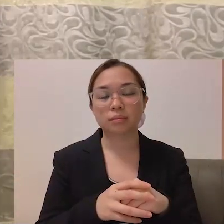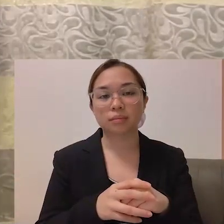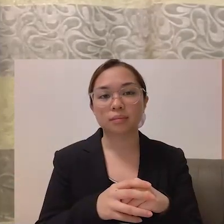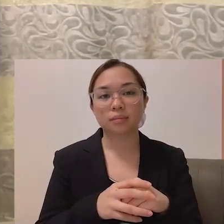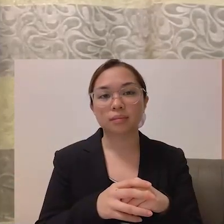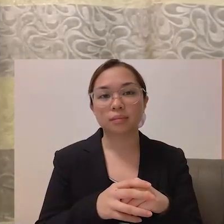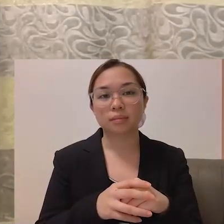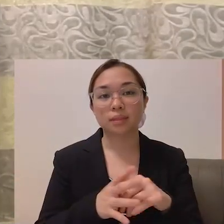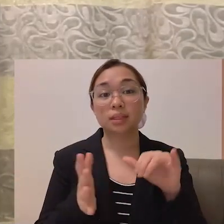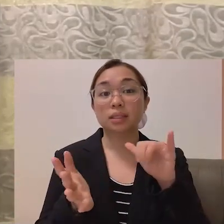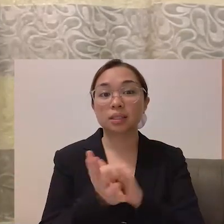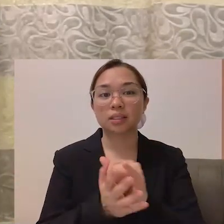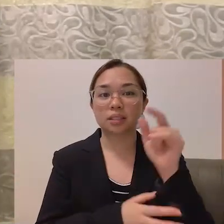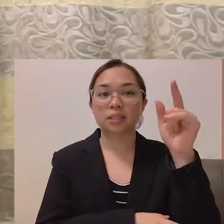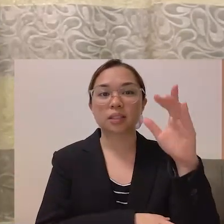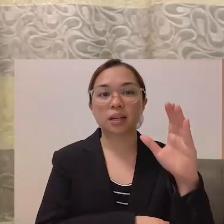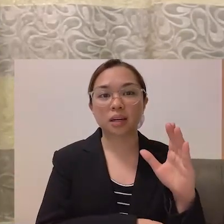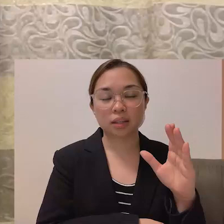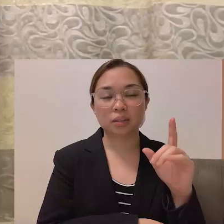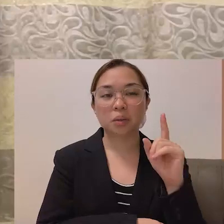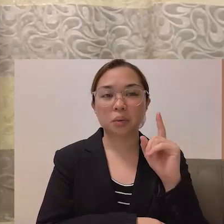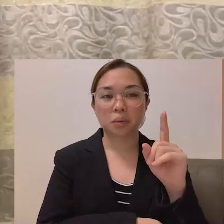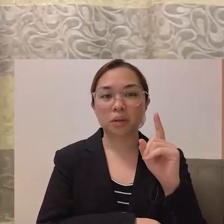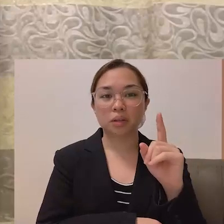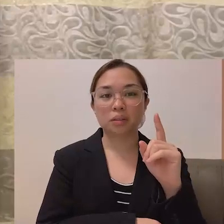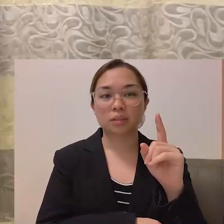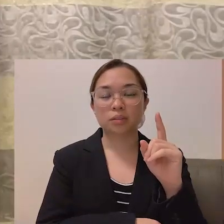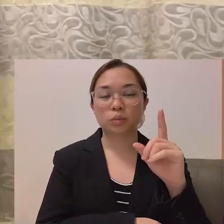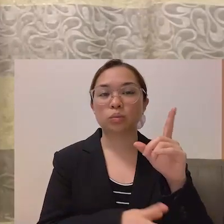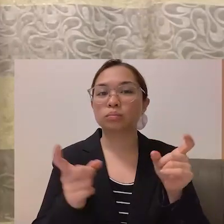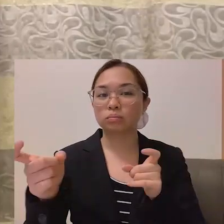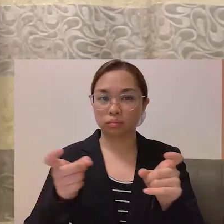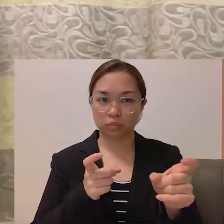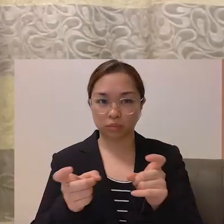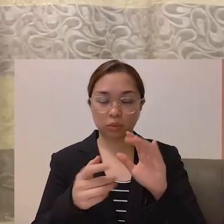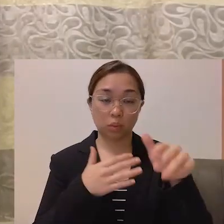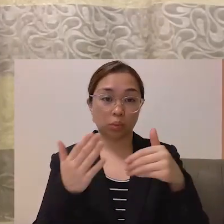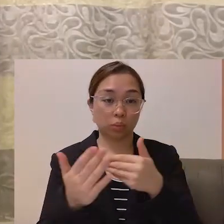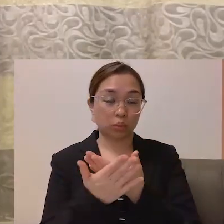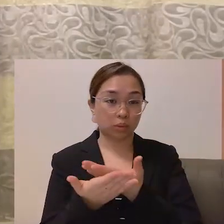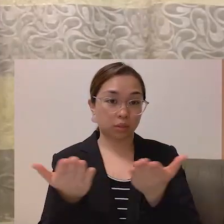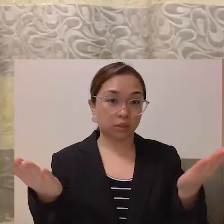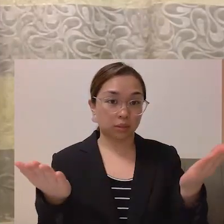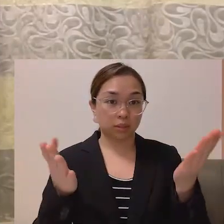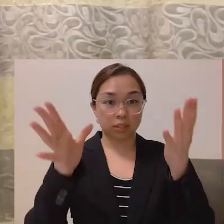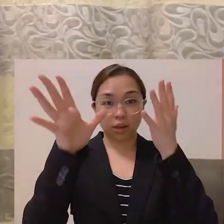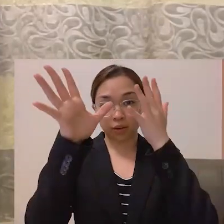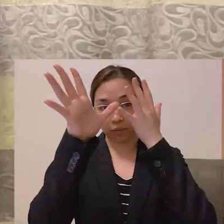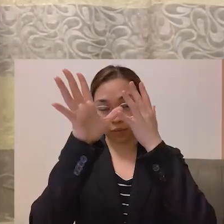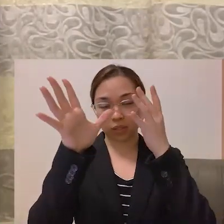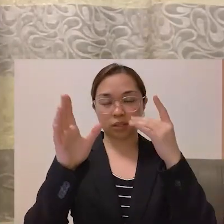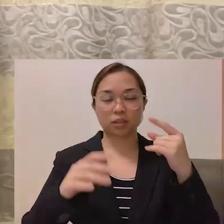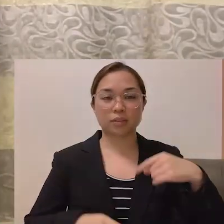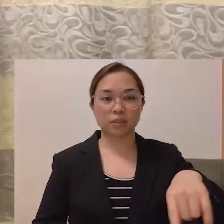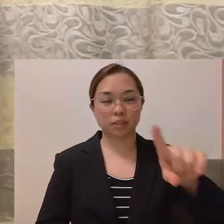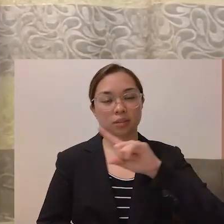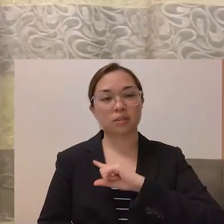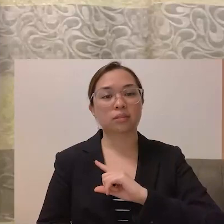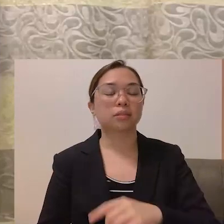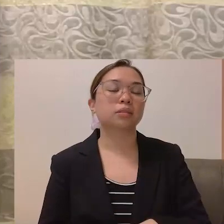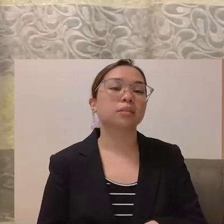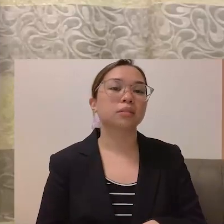God, the one who rules over all things, the Father is over us. He is the God